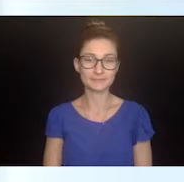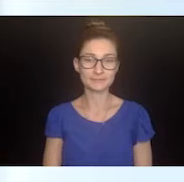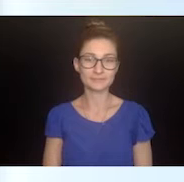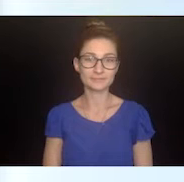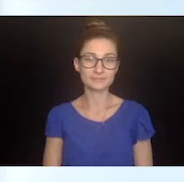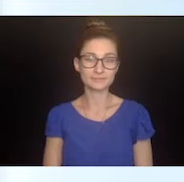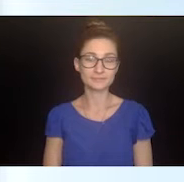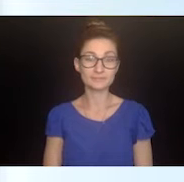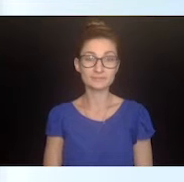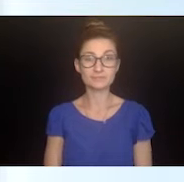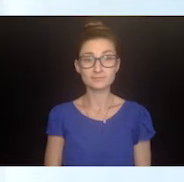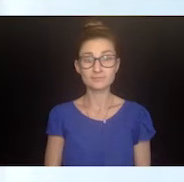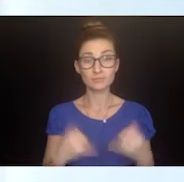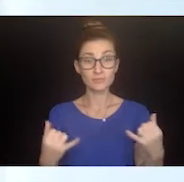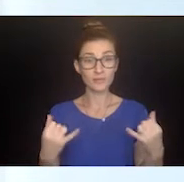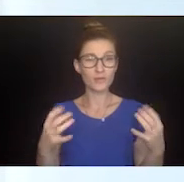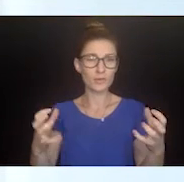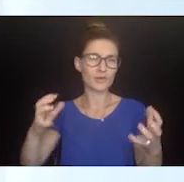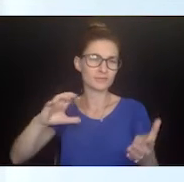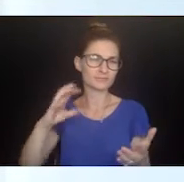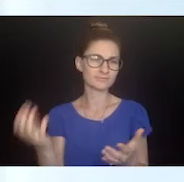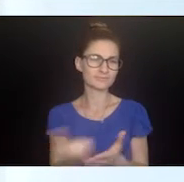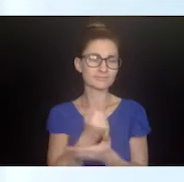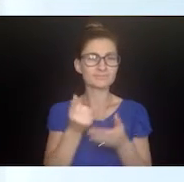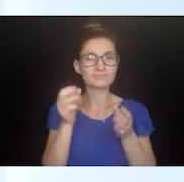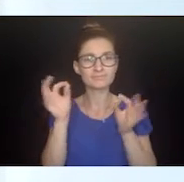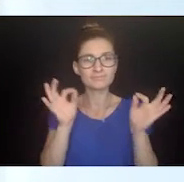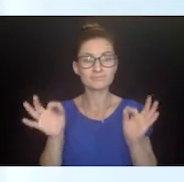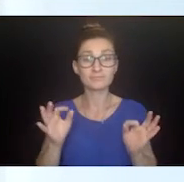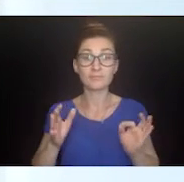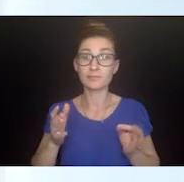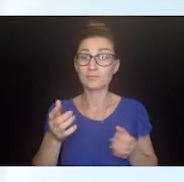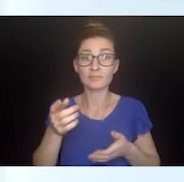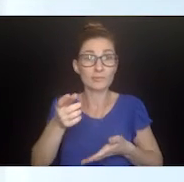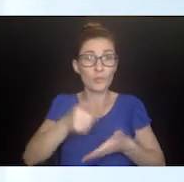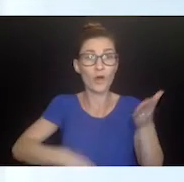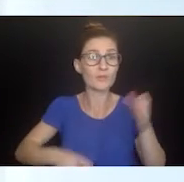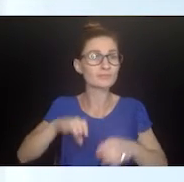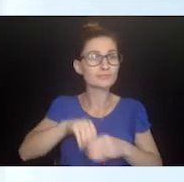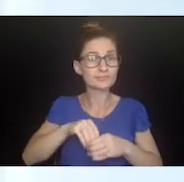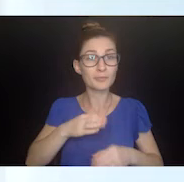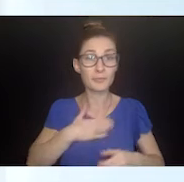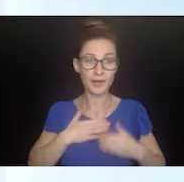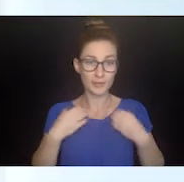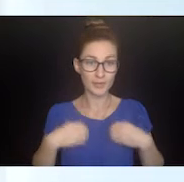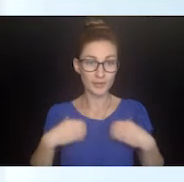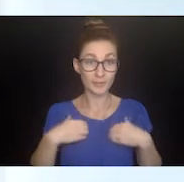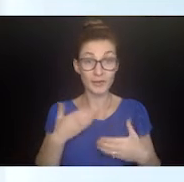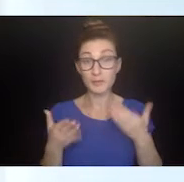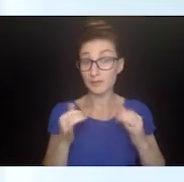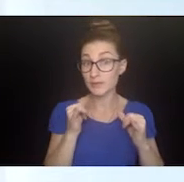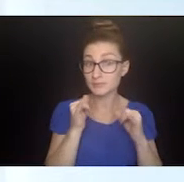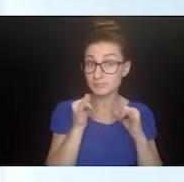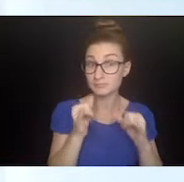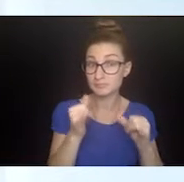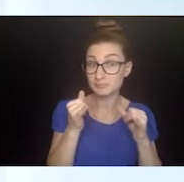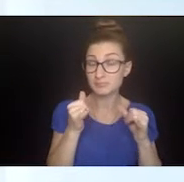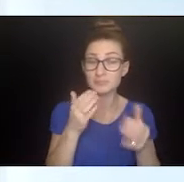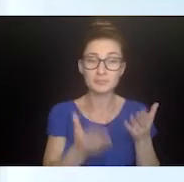So let's explore what was in my emotional backpack. And maybe it's a similar thing for